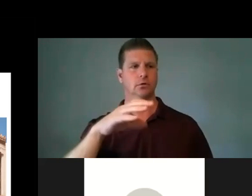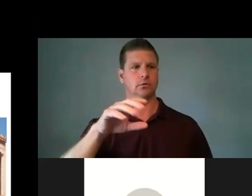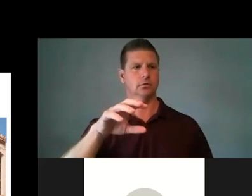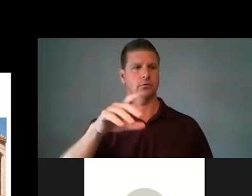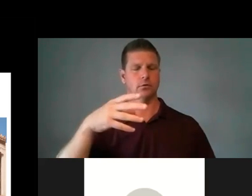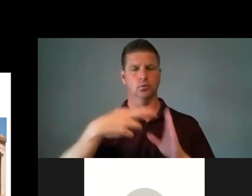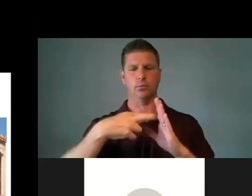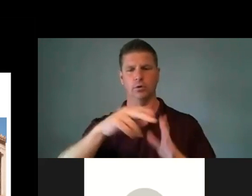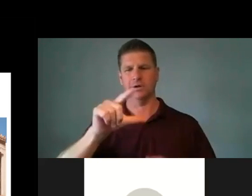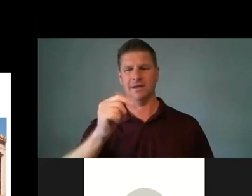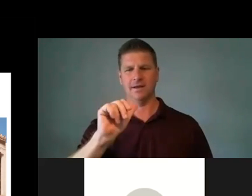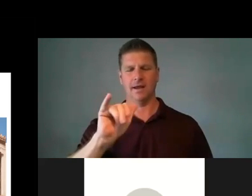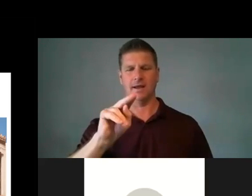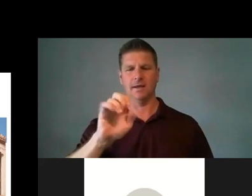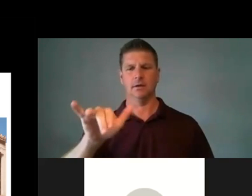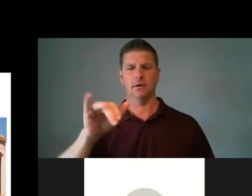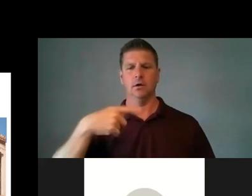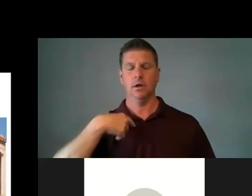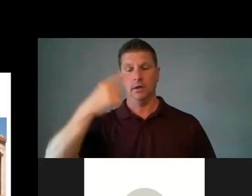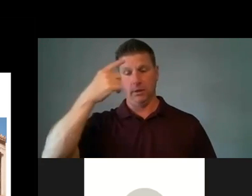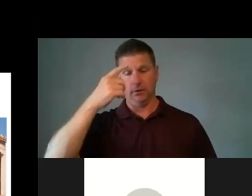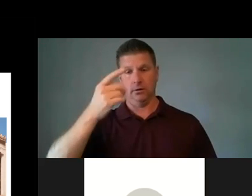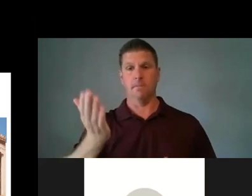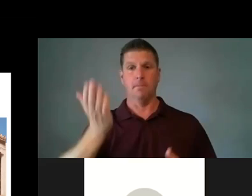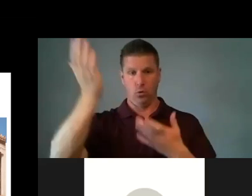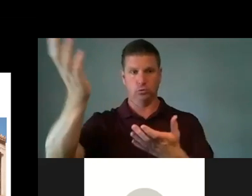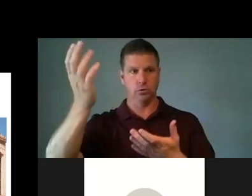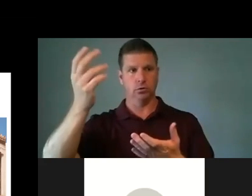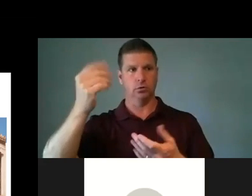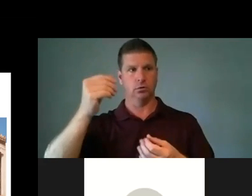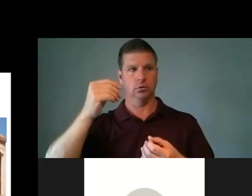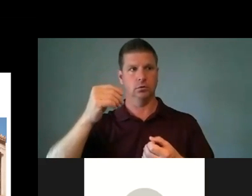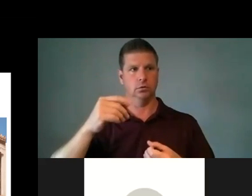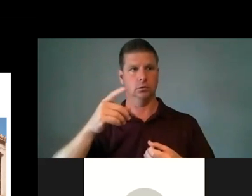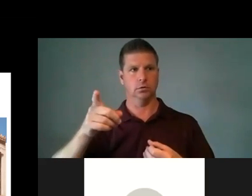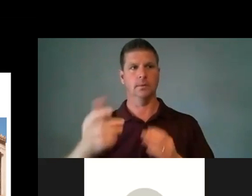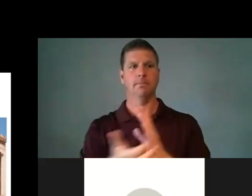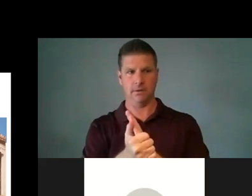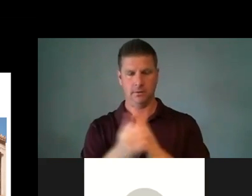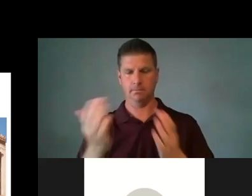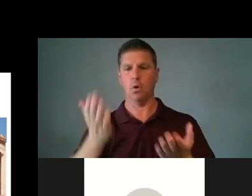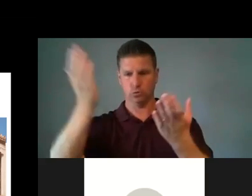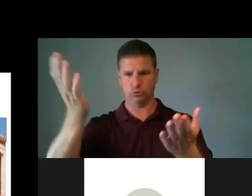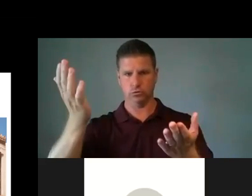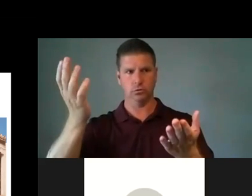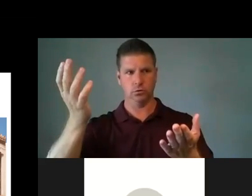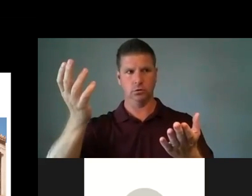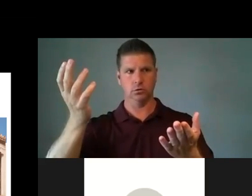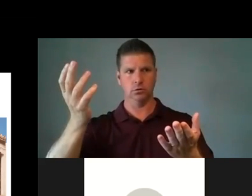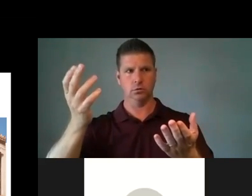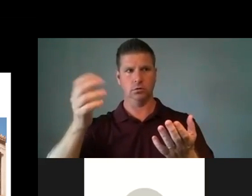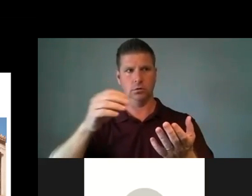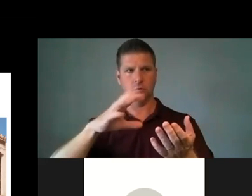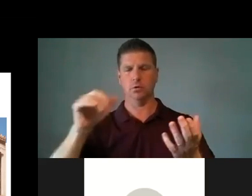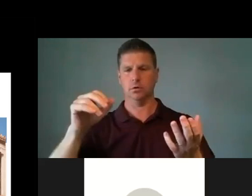Representative. I think so. A motion has been an amended motion has been presented, and now we